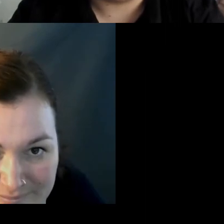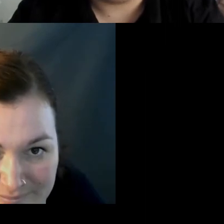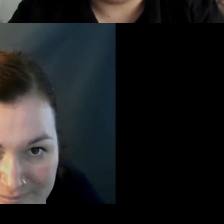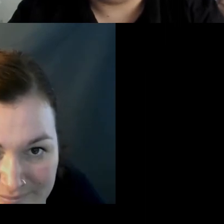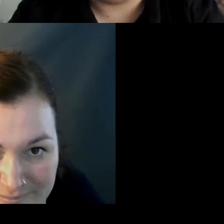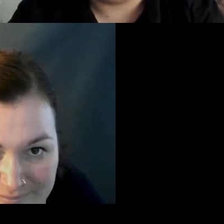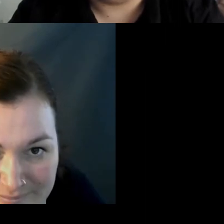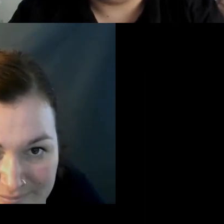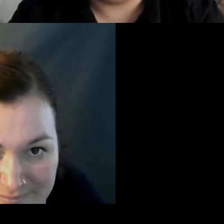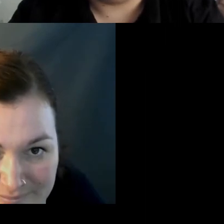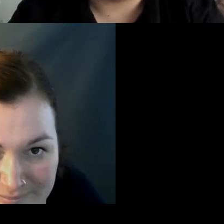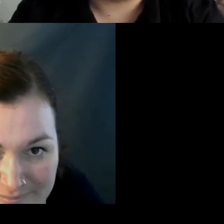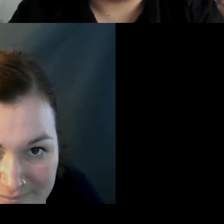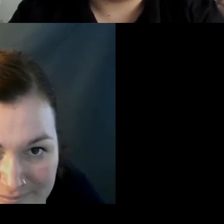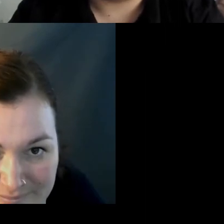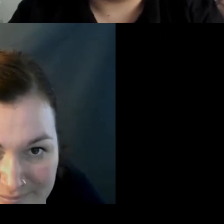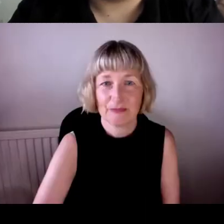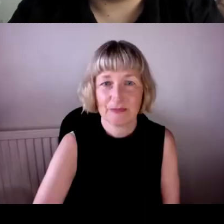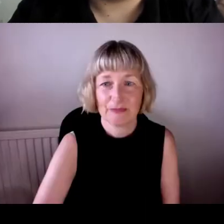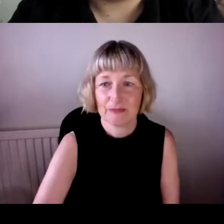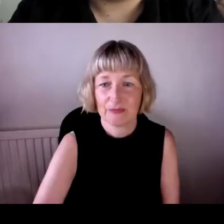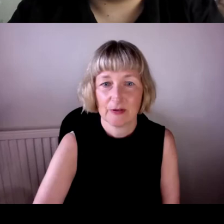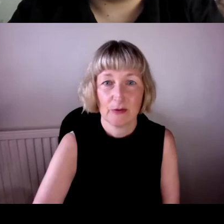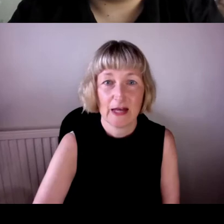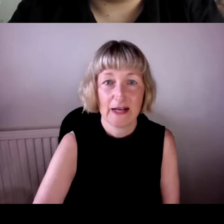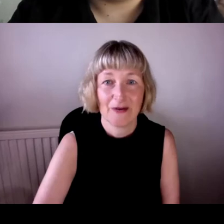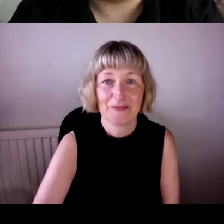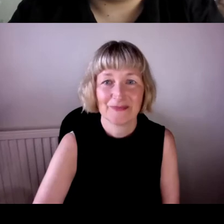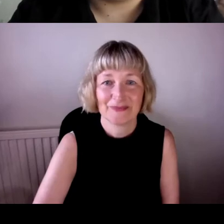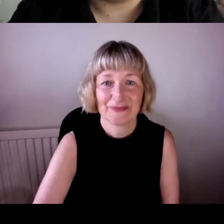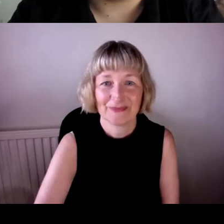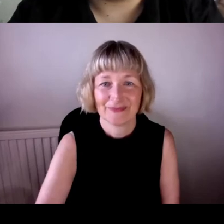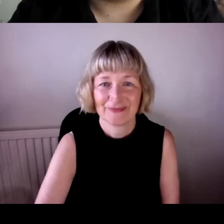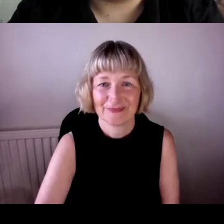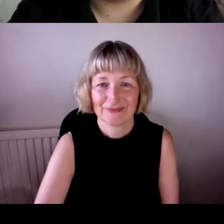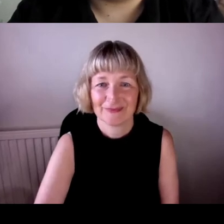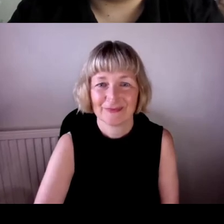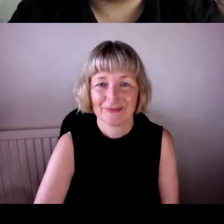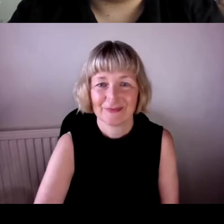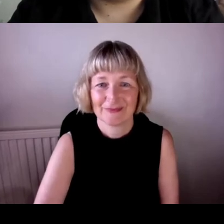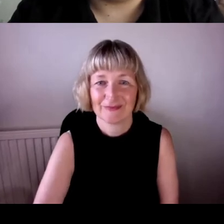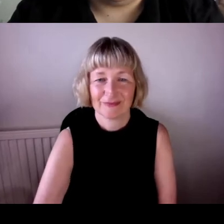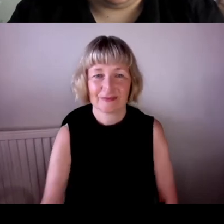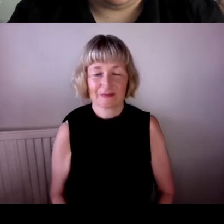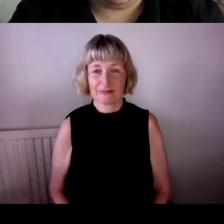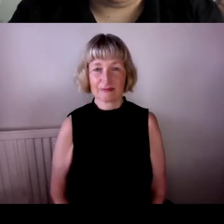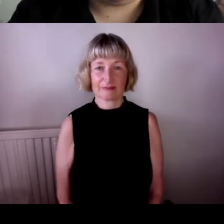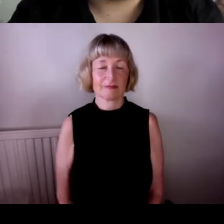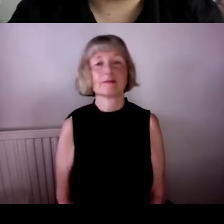Ross is going to do an interpreter swap. Sure. Thank you. Thank you. We're there now. Great. Thank you.